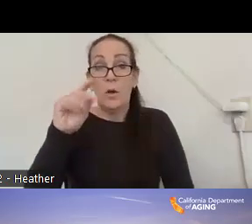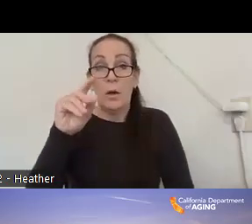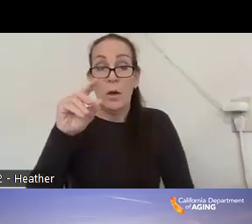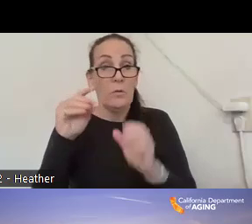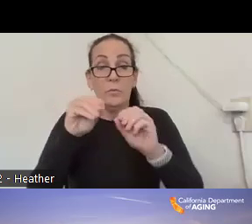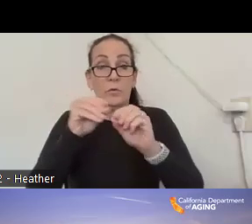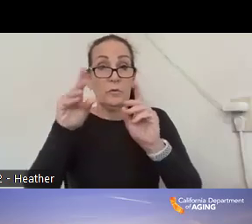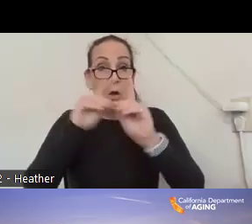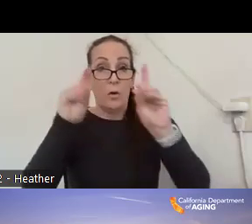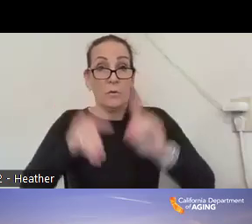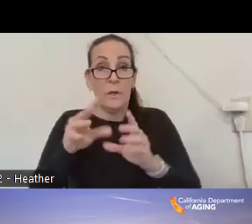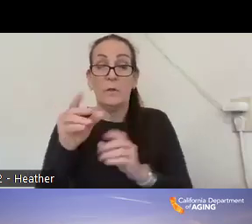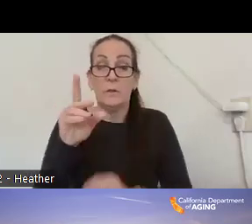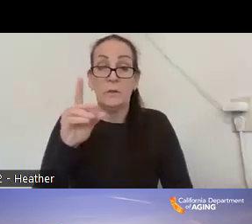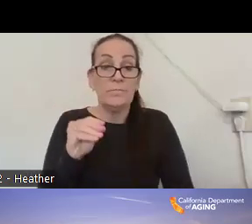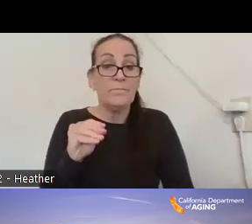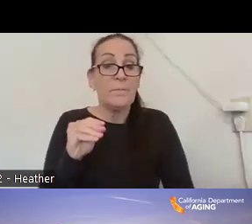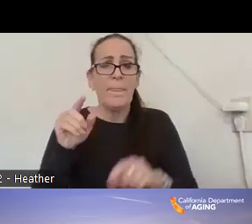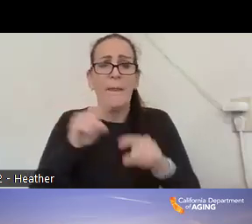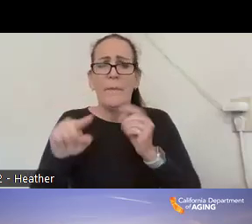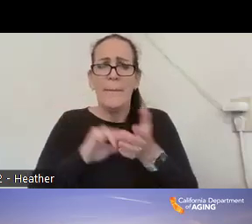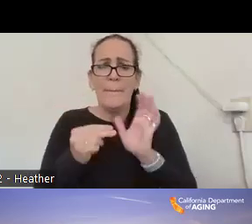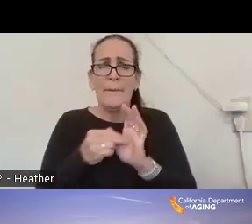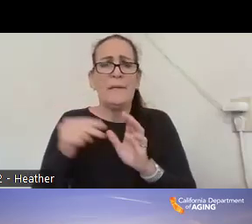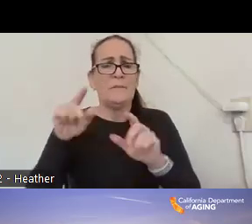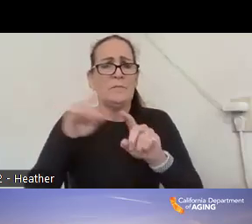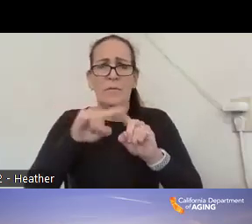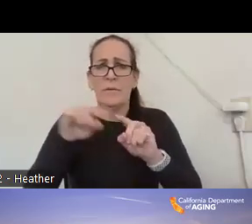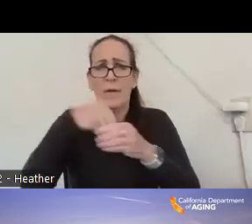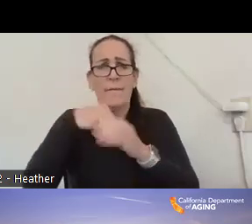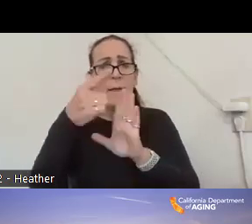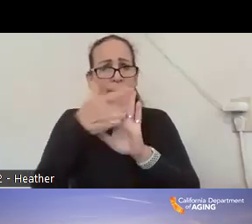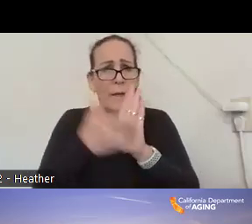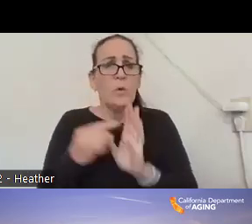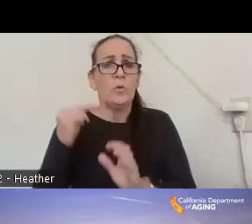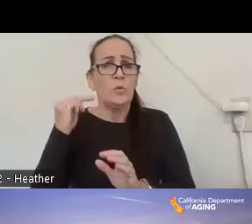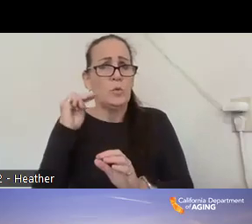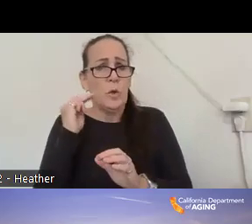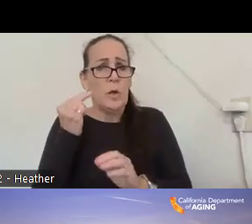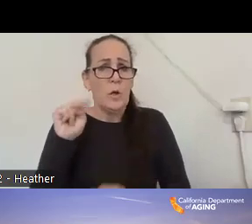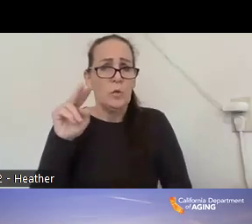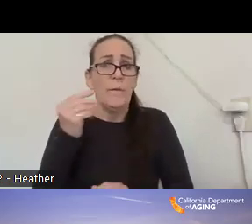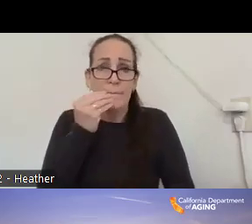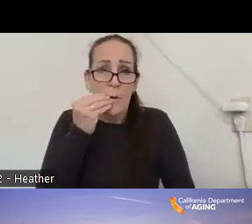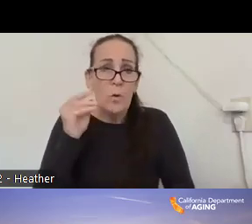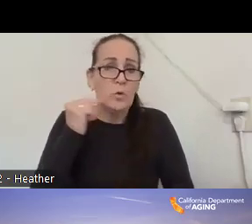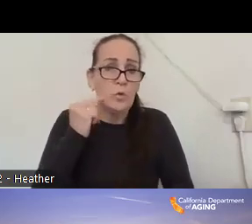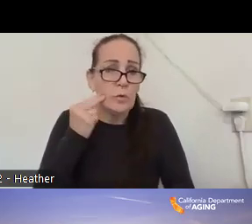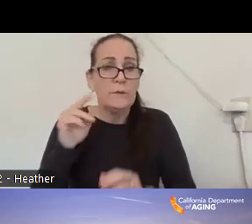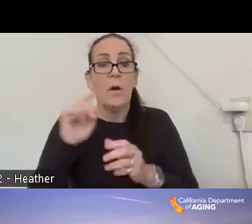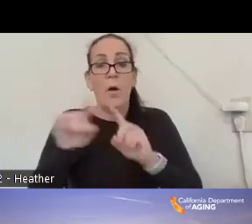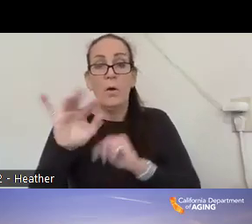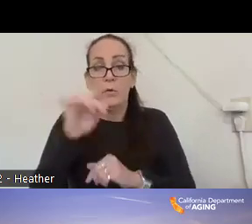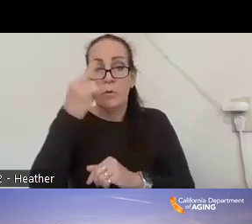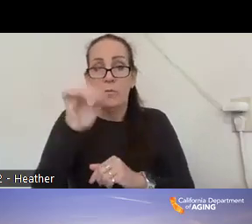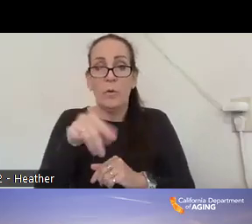incredible. But it wasn't just about how to care for those that the caregivers were servicing. It's also for the caregivers.